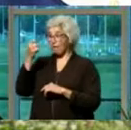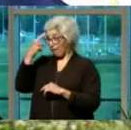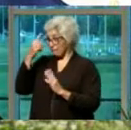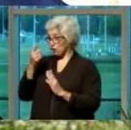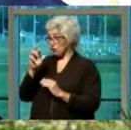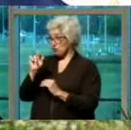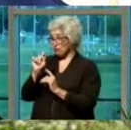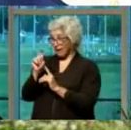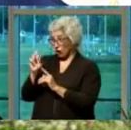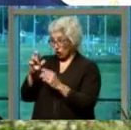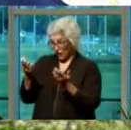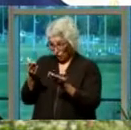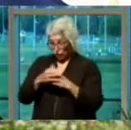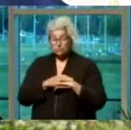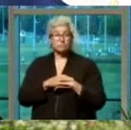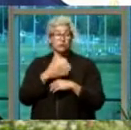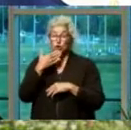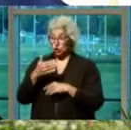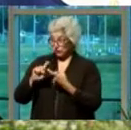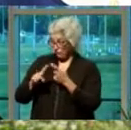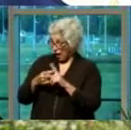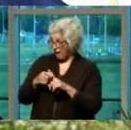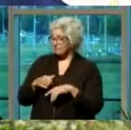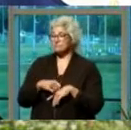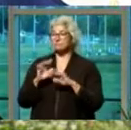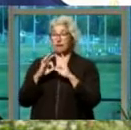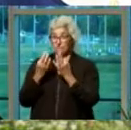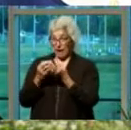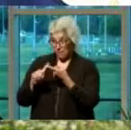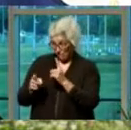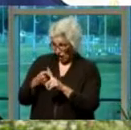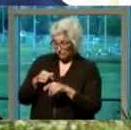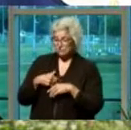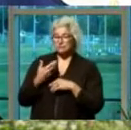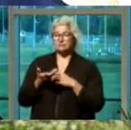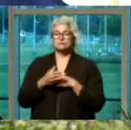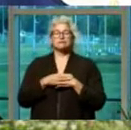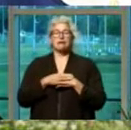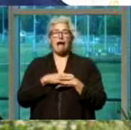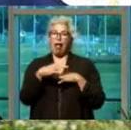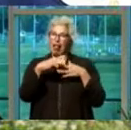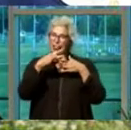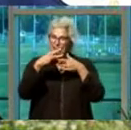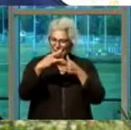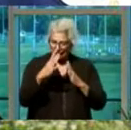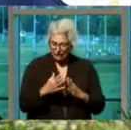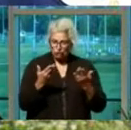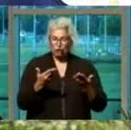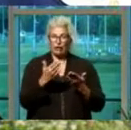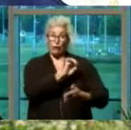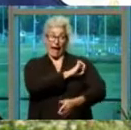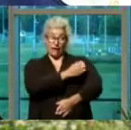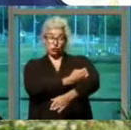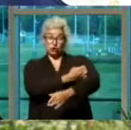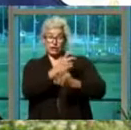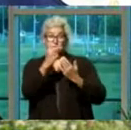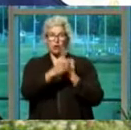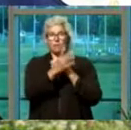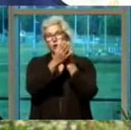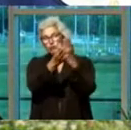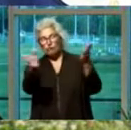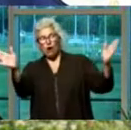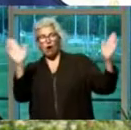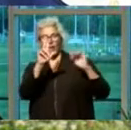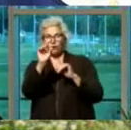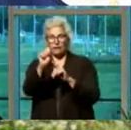well. And also a good friend, family friend, and someone who has been a leader in energy across this